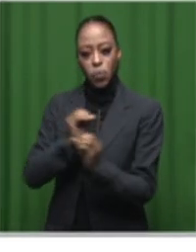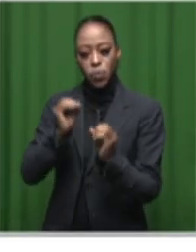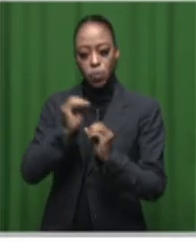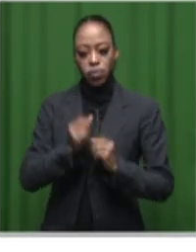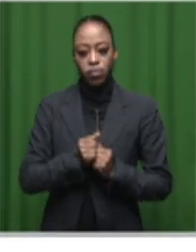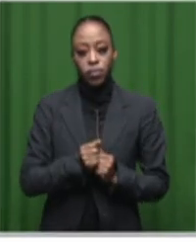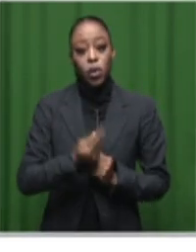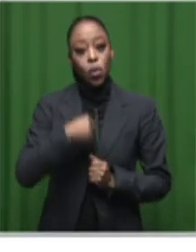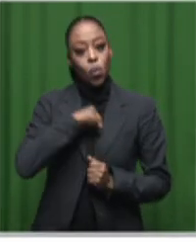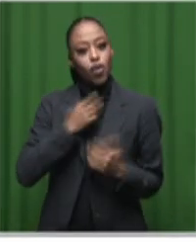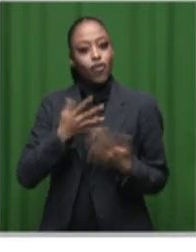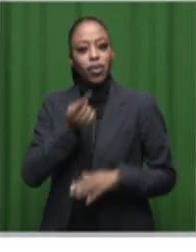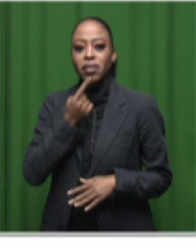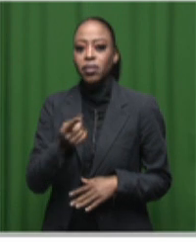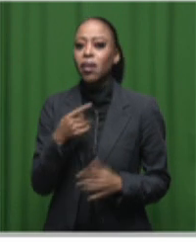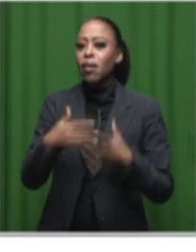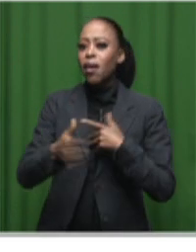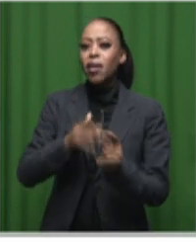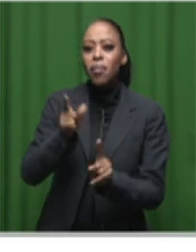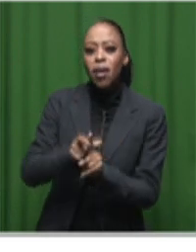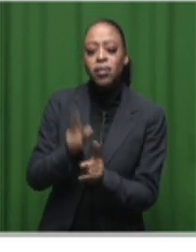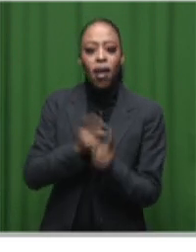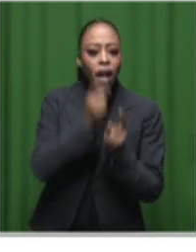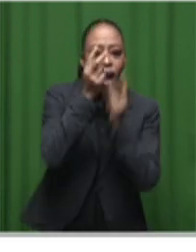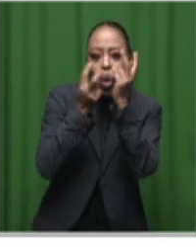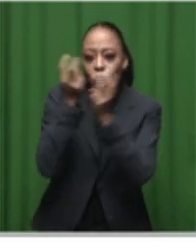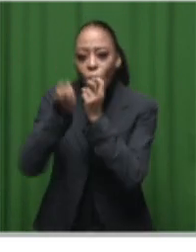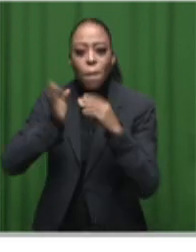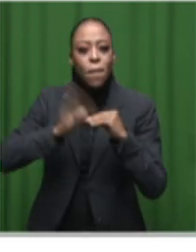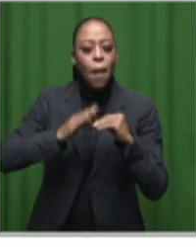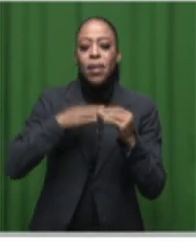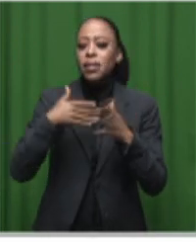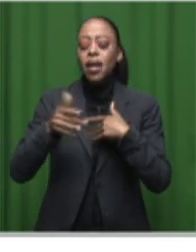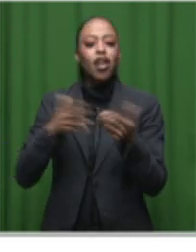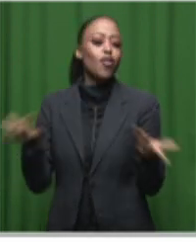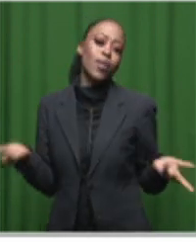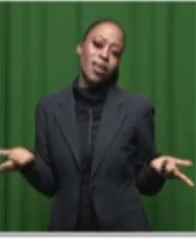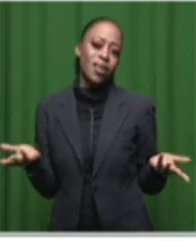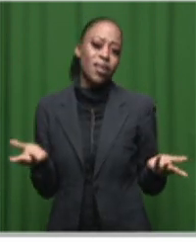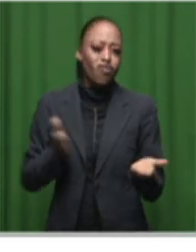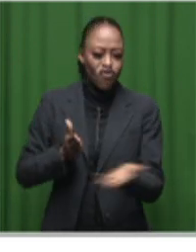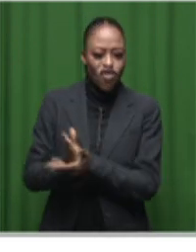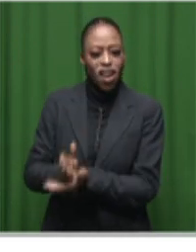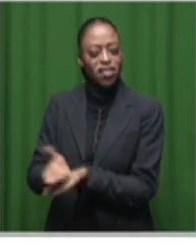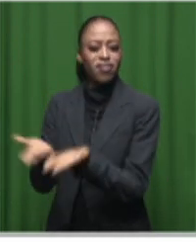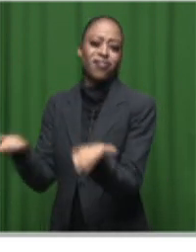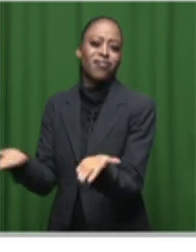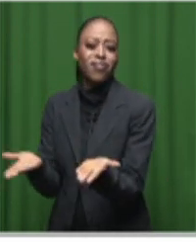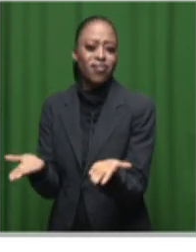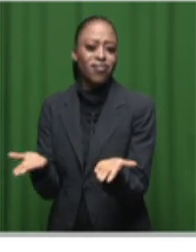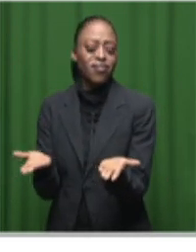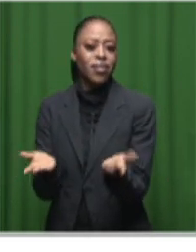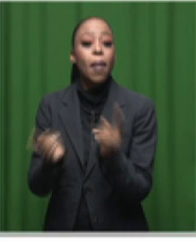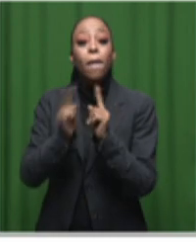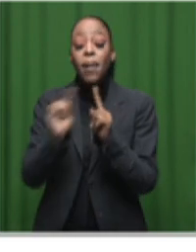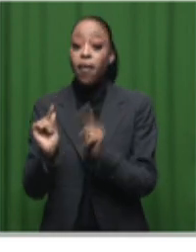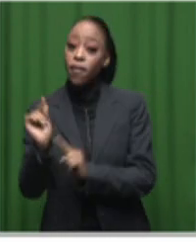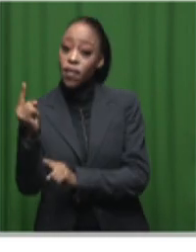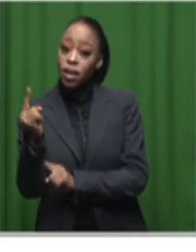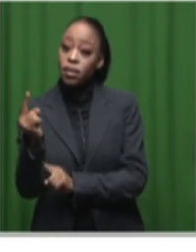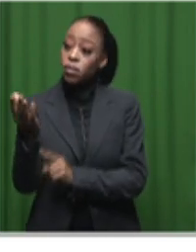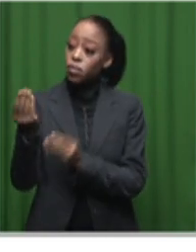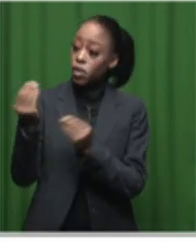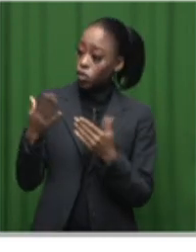AMCU, everybody can recruit in the Platinum Belt or elsewhere where we all exist, provided that you will